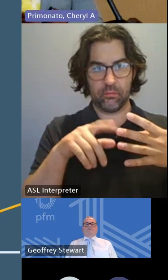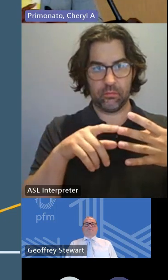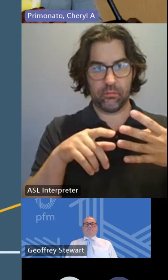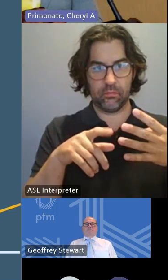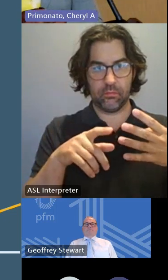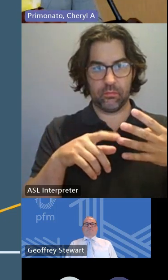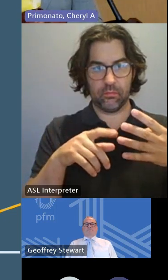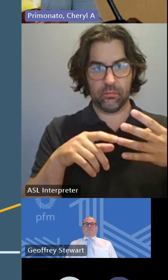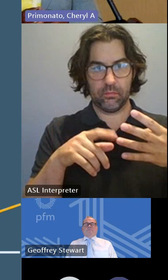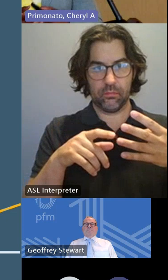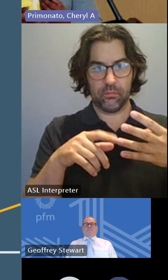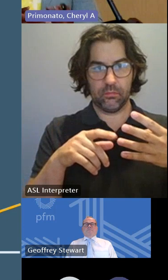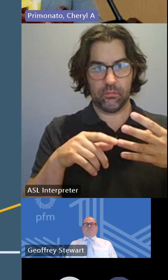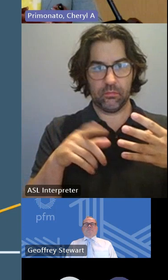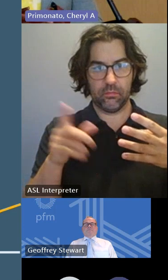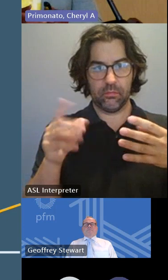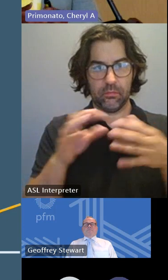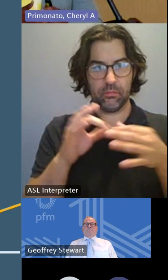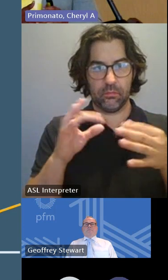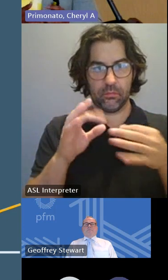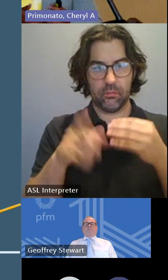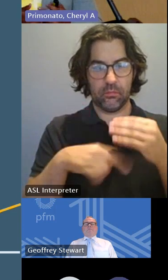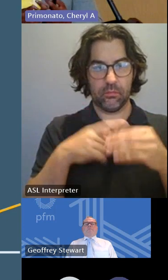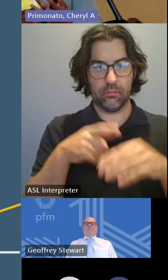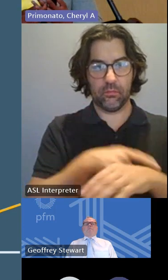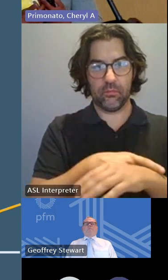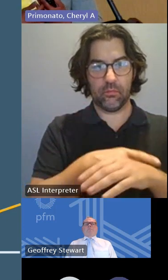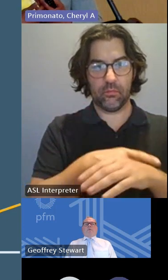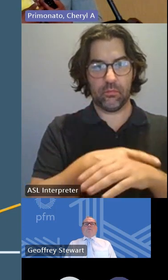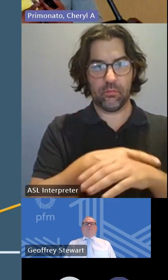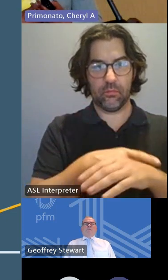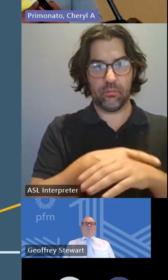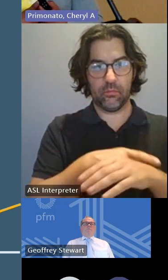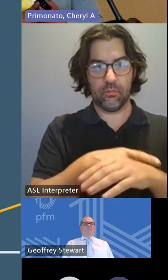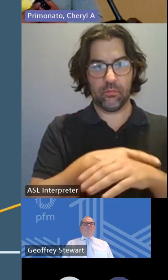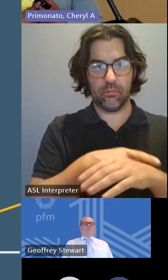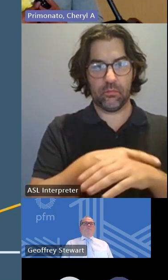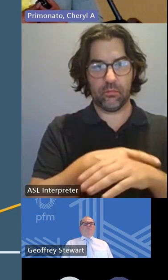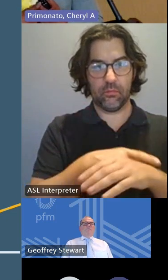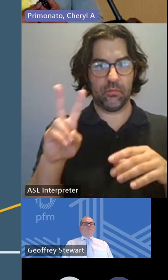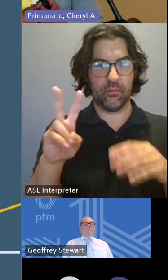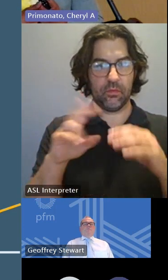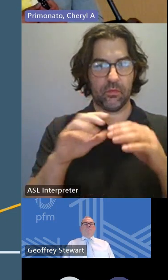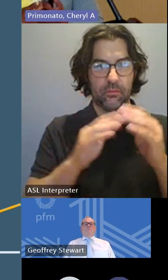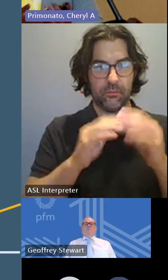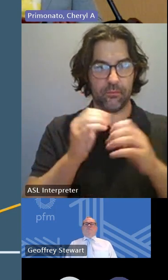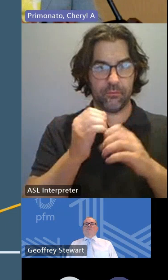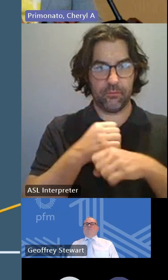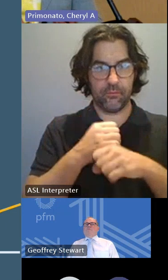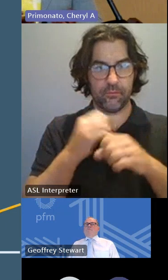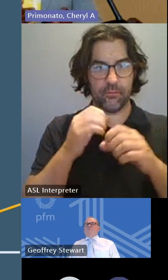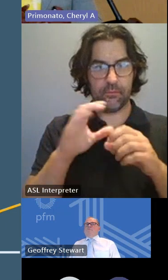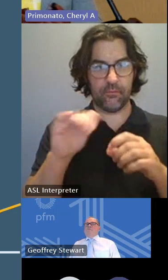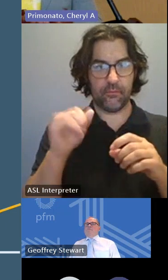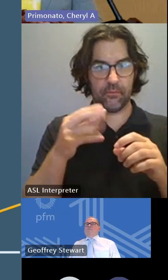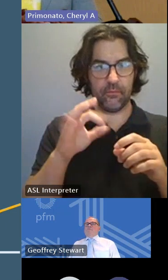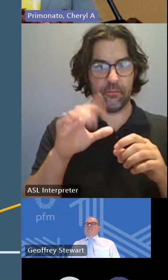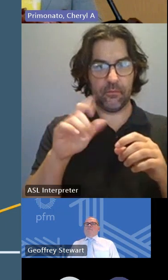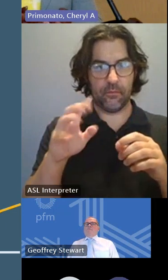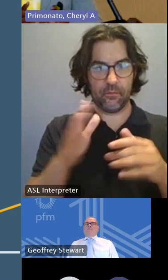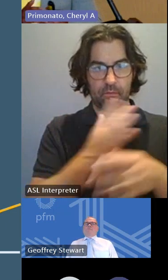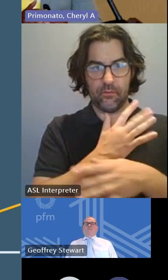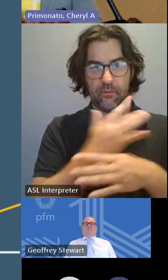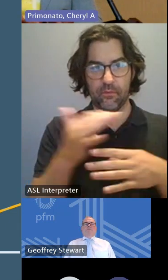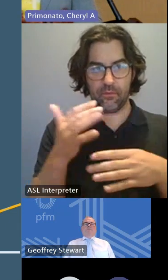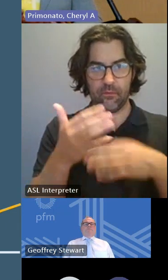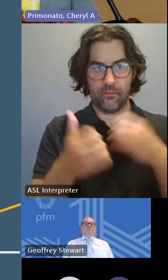Given what Amy mentioned about the long lead time for light rail vehicle manufacturing, the cash flows can vary widely over the 10+